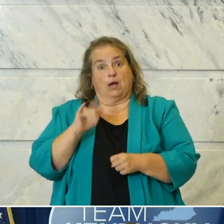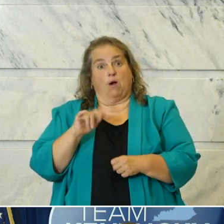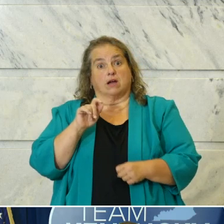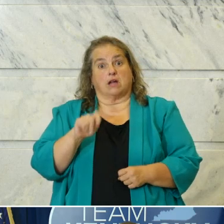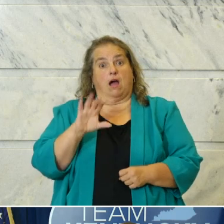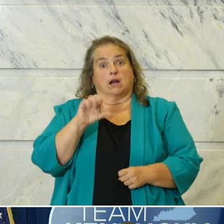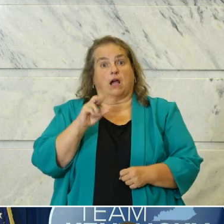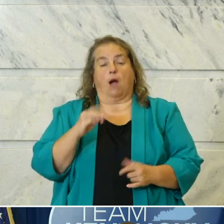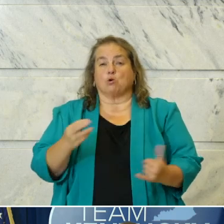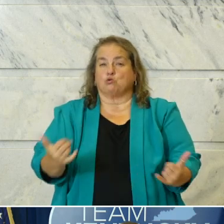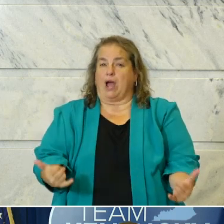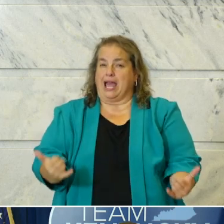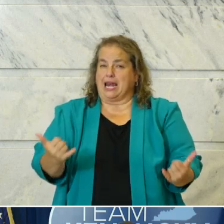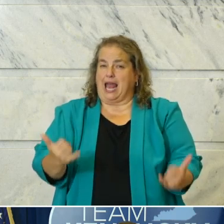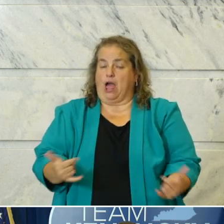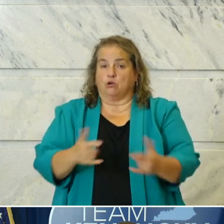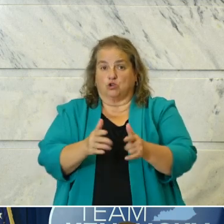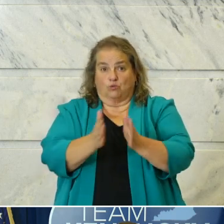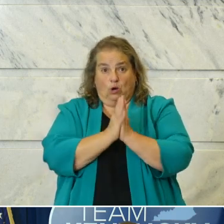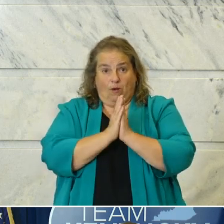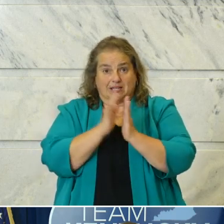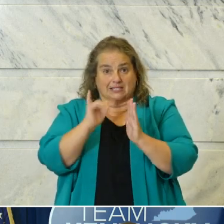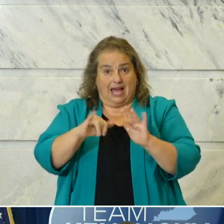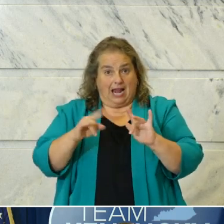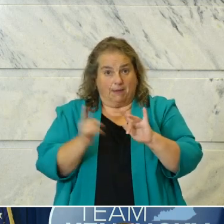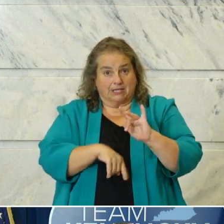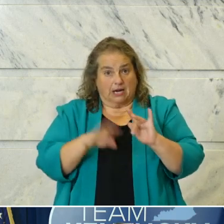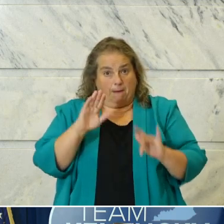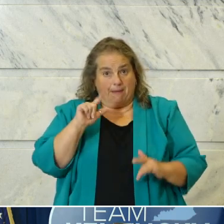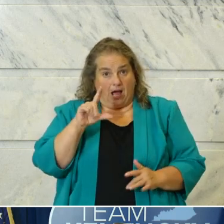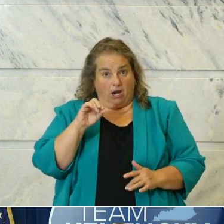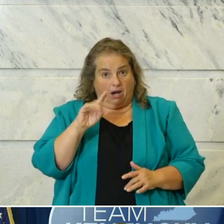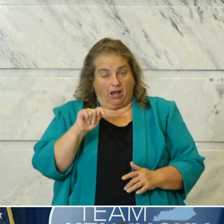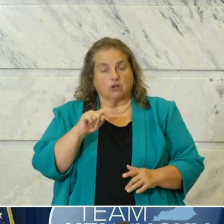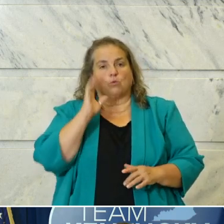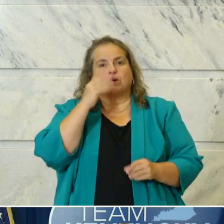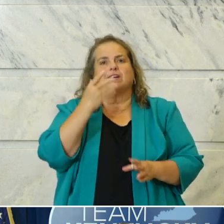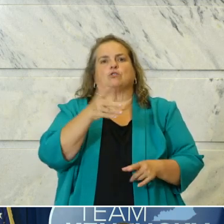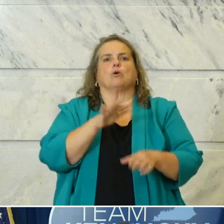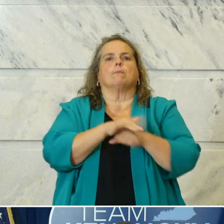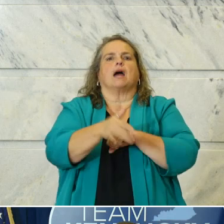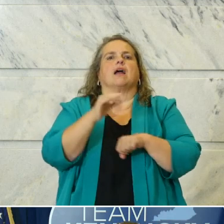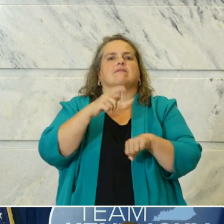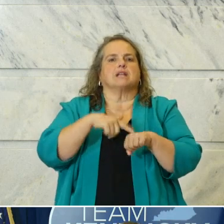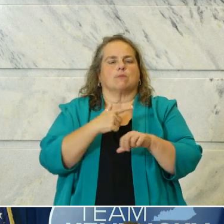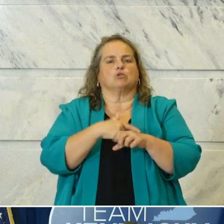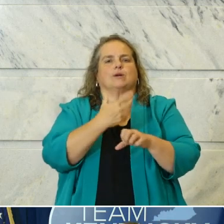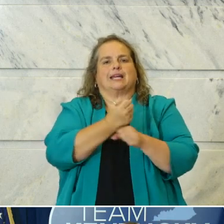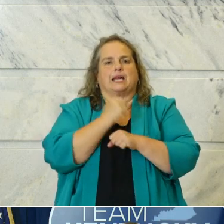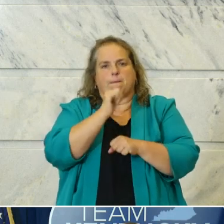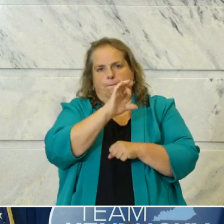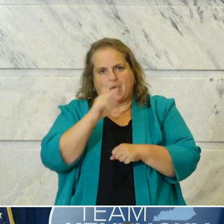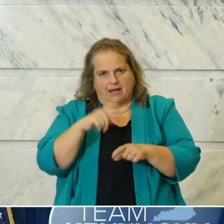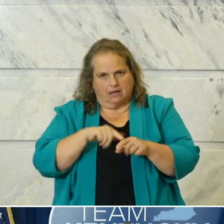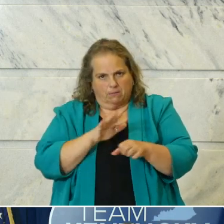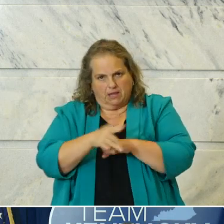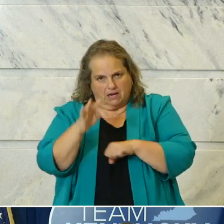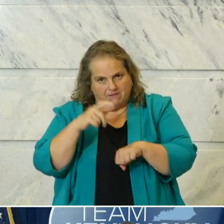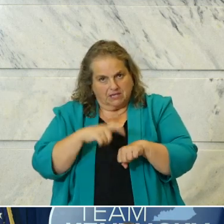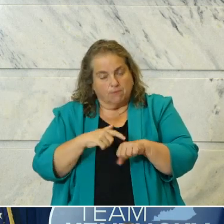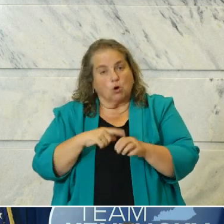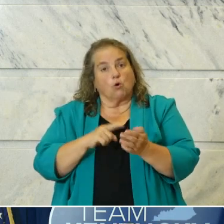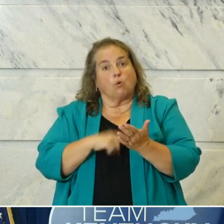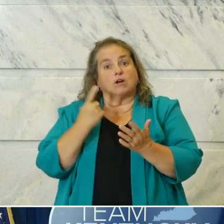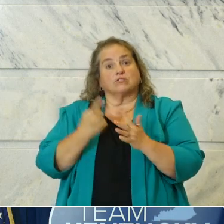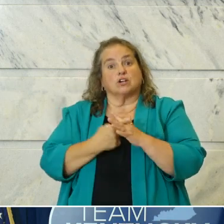voteky.com right now to request that absentee ballot, it'll get to you in plenty of time. You can get it back in plenty of time. Once they start